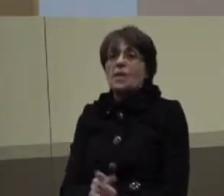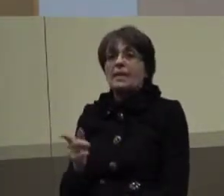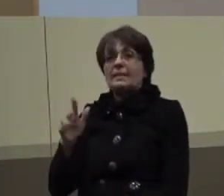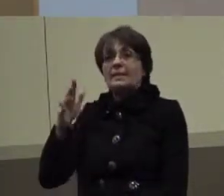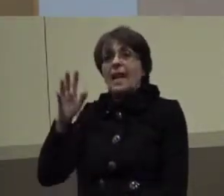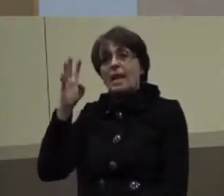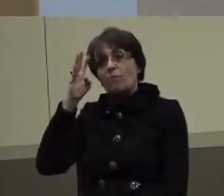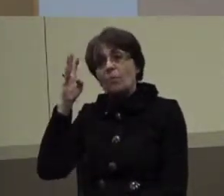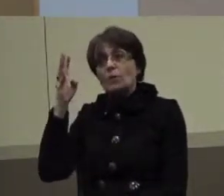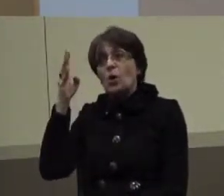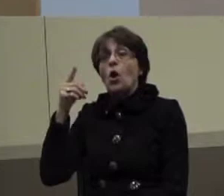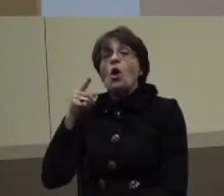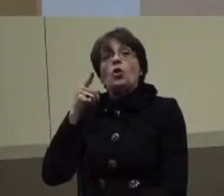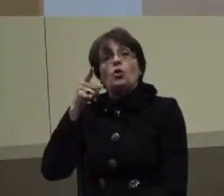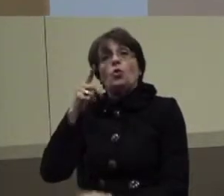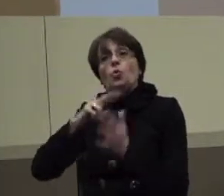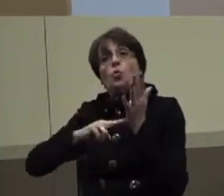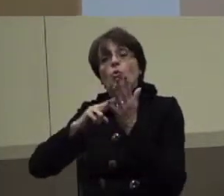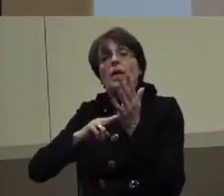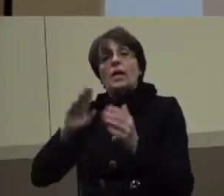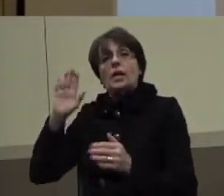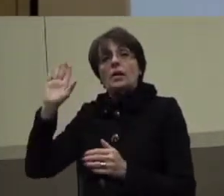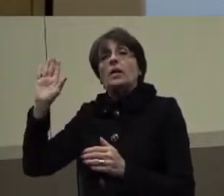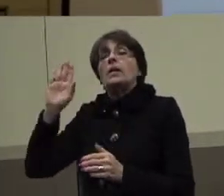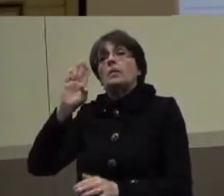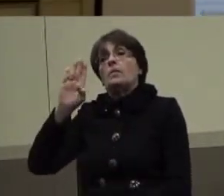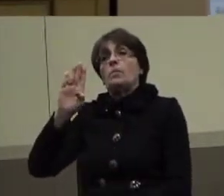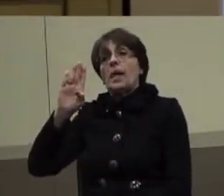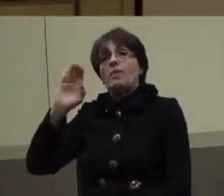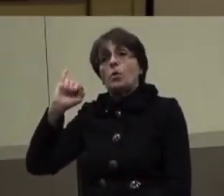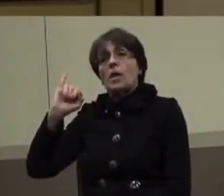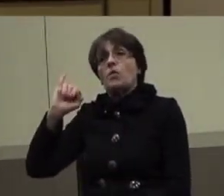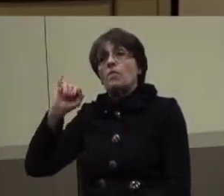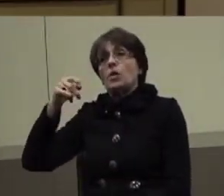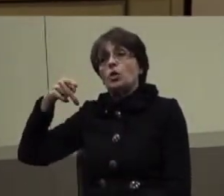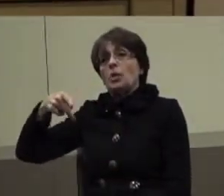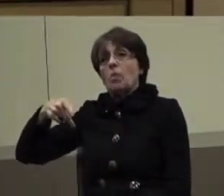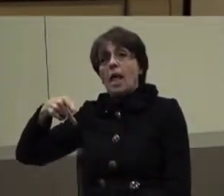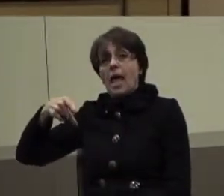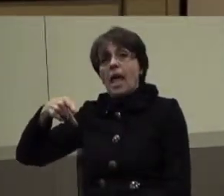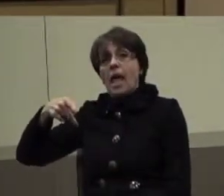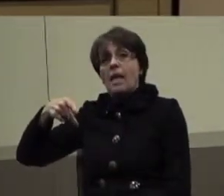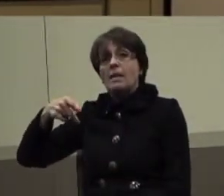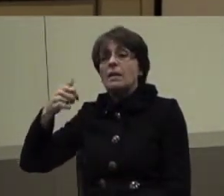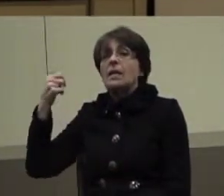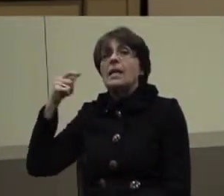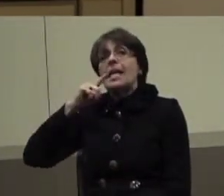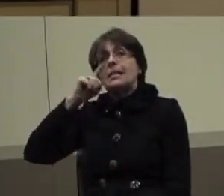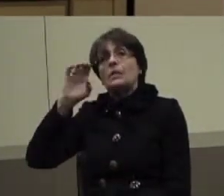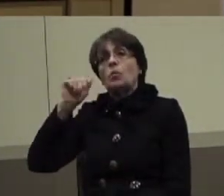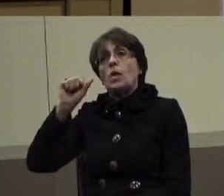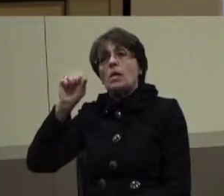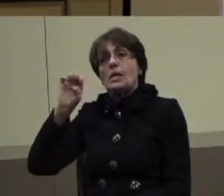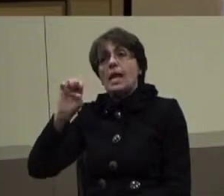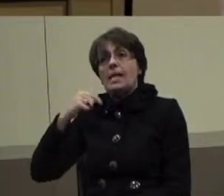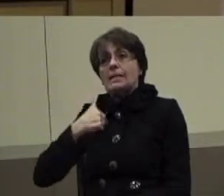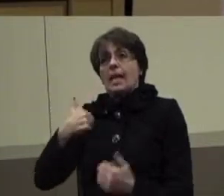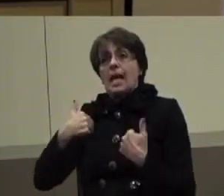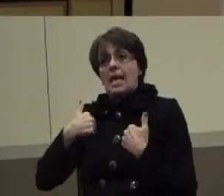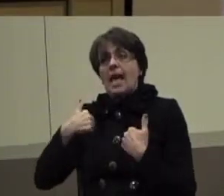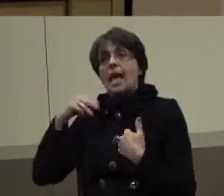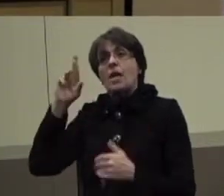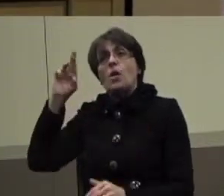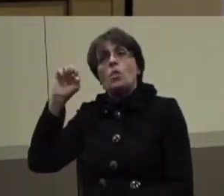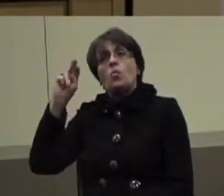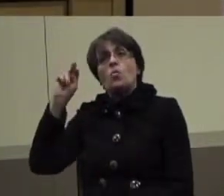If you read Renee's behavior intervention plan, this is a real case that I had.